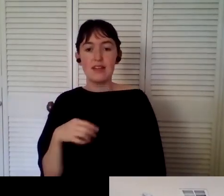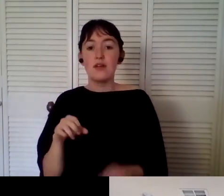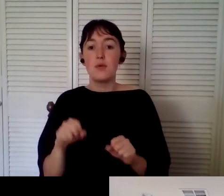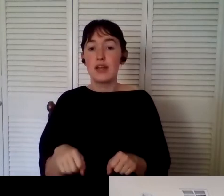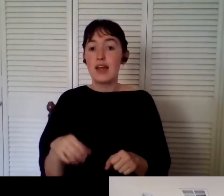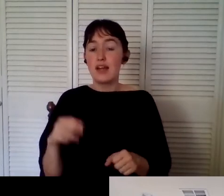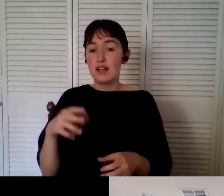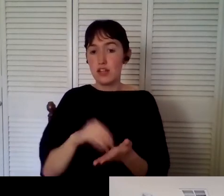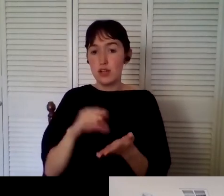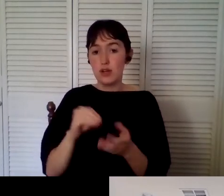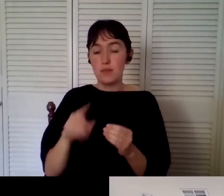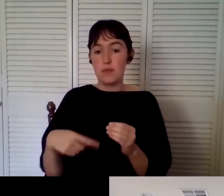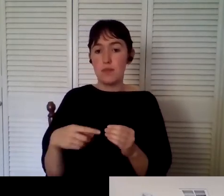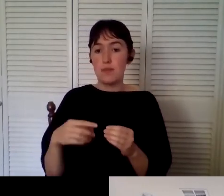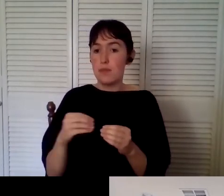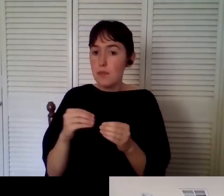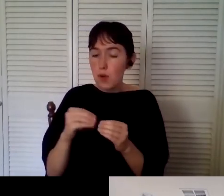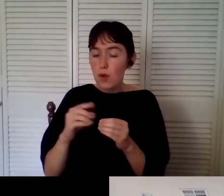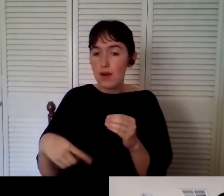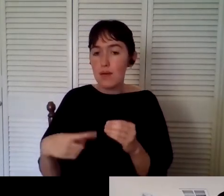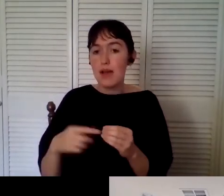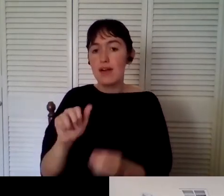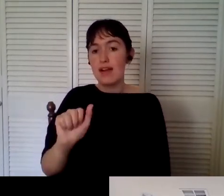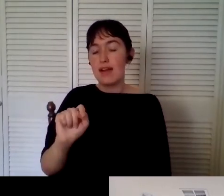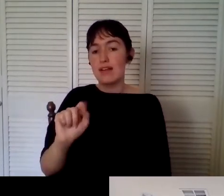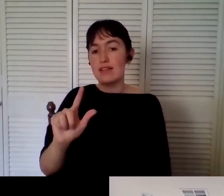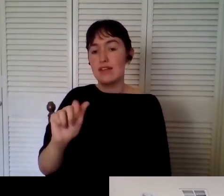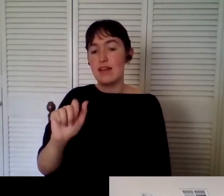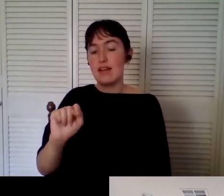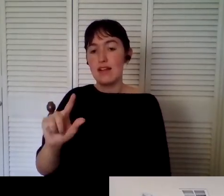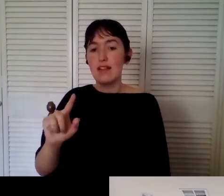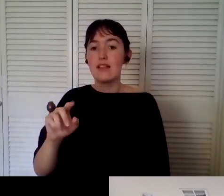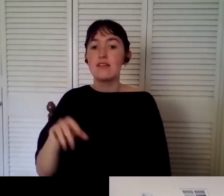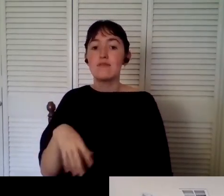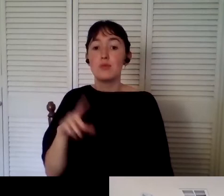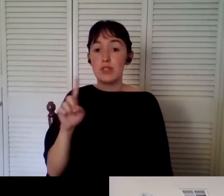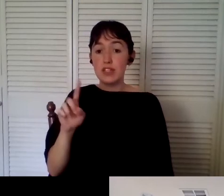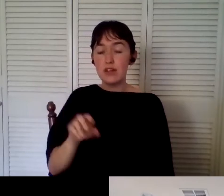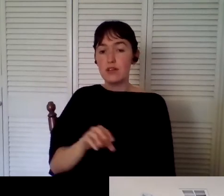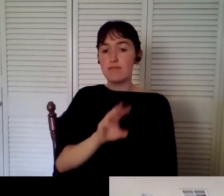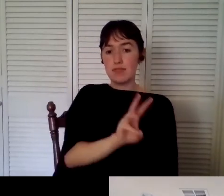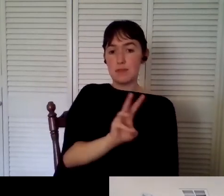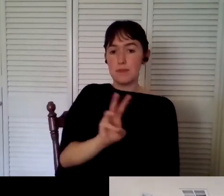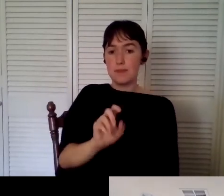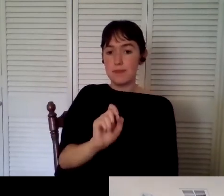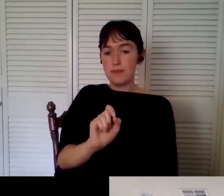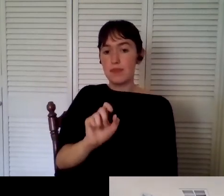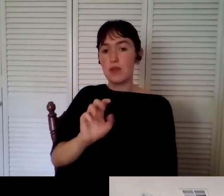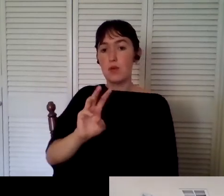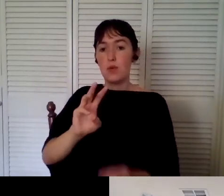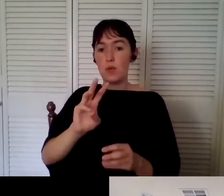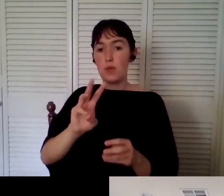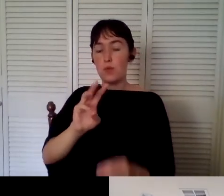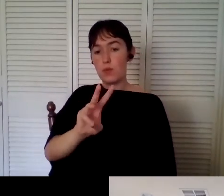worldatlatl.org. And you can find a competition or a meetup, and you can become a member and get access